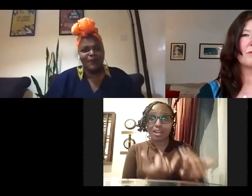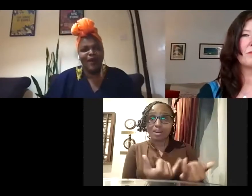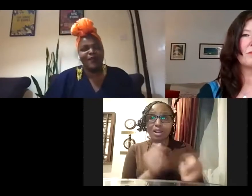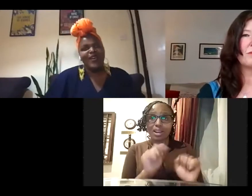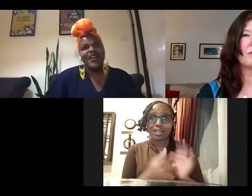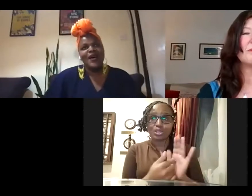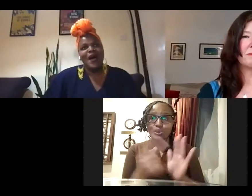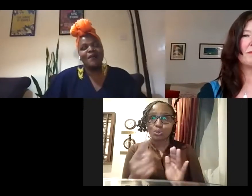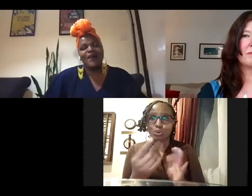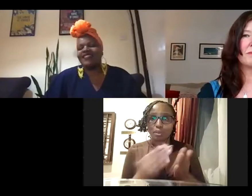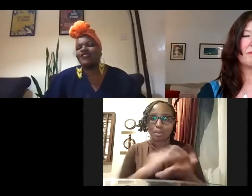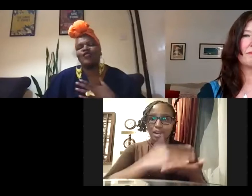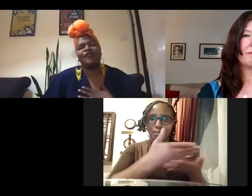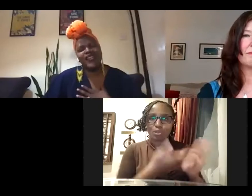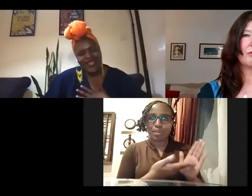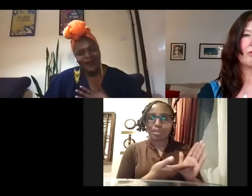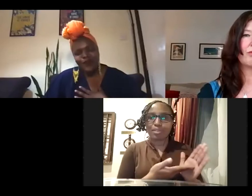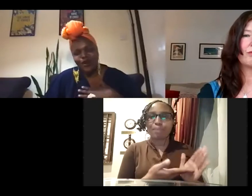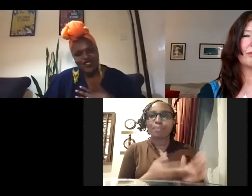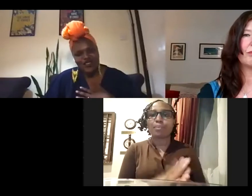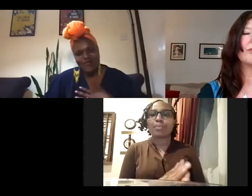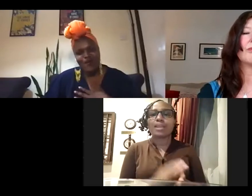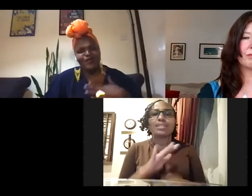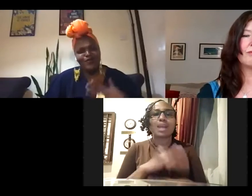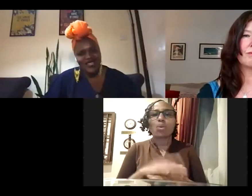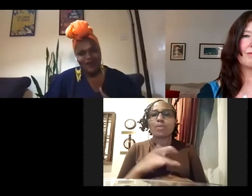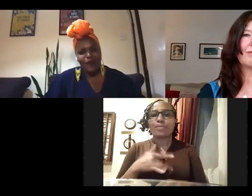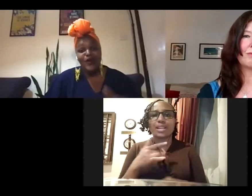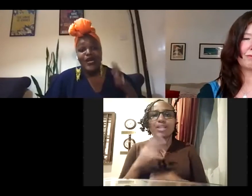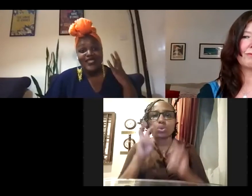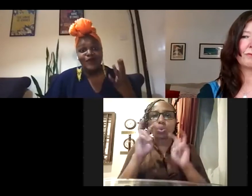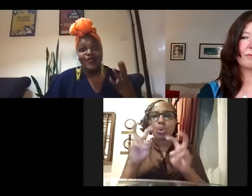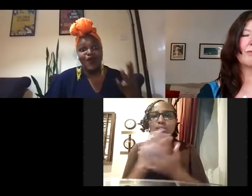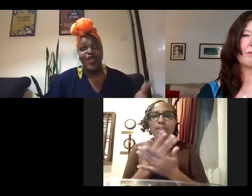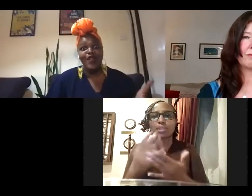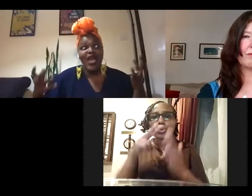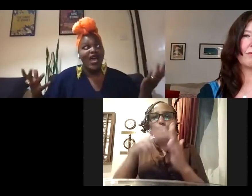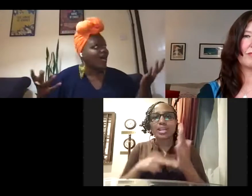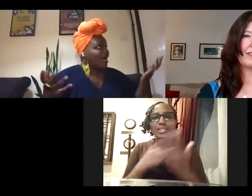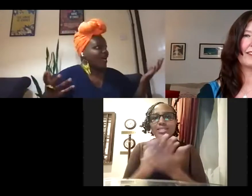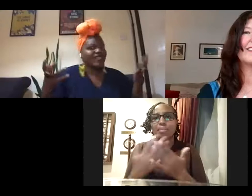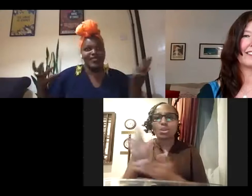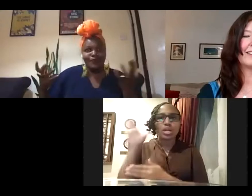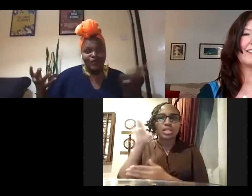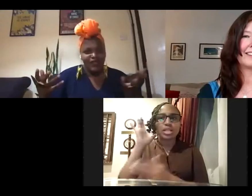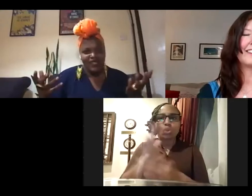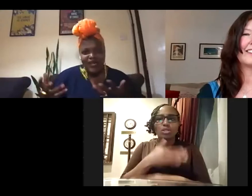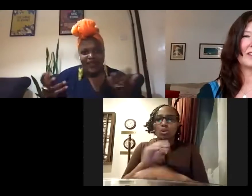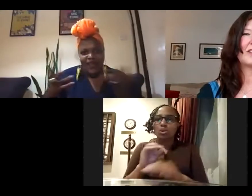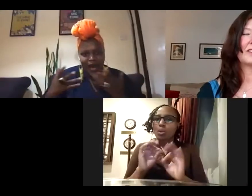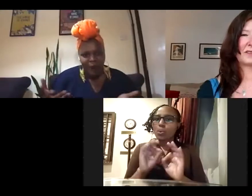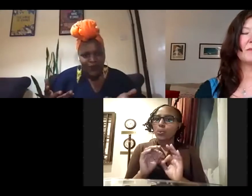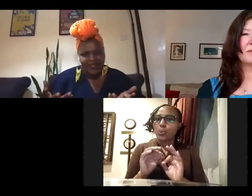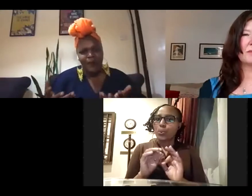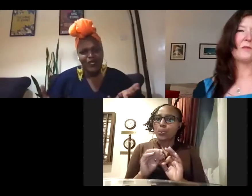my laptop up. And that's such a good feeling when you watch something, when you read something, when you listen to a song and you're like, did this person